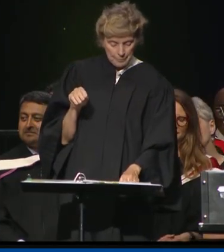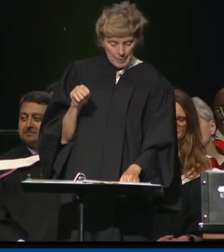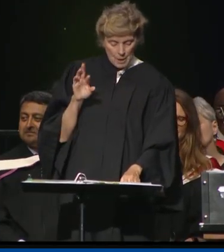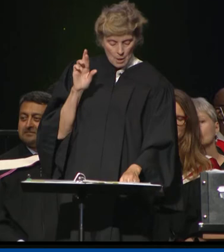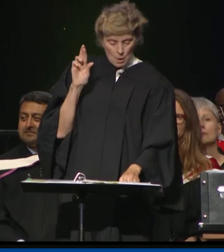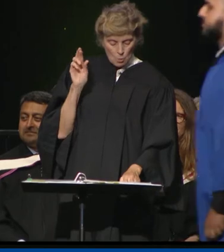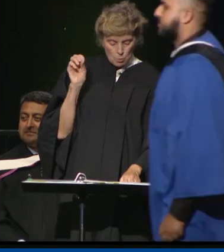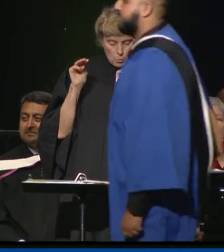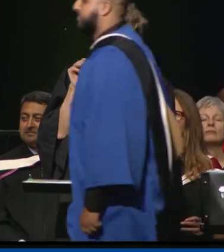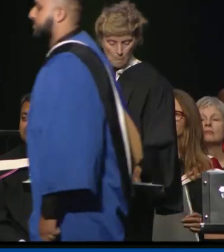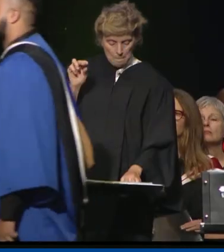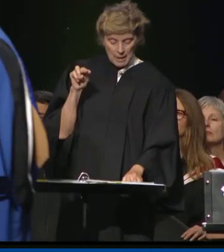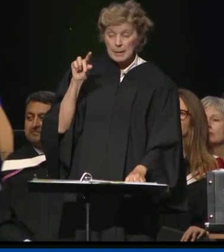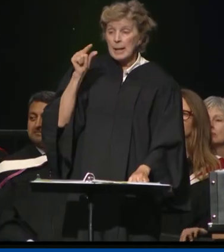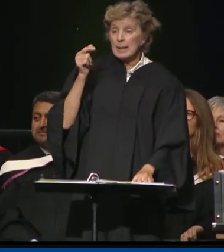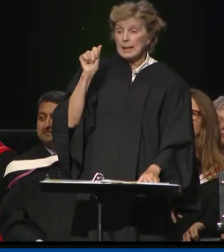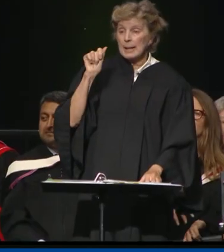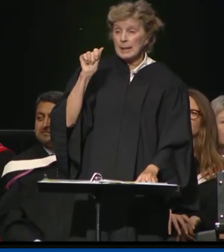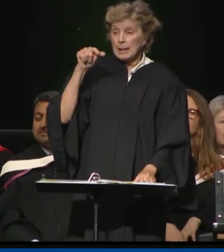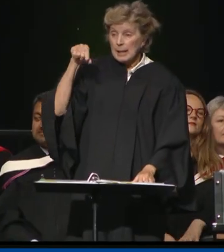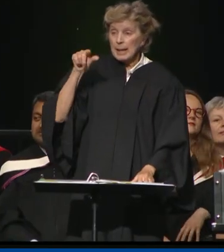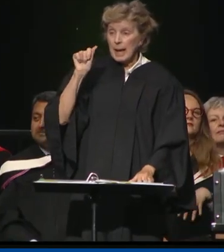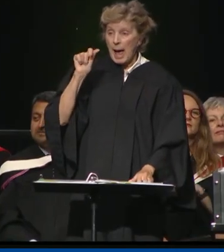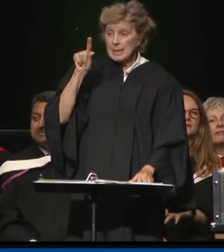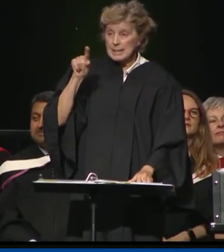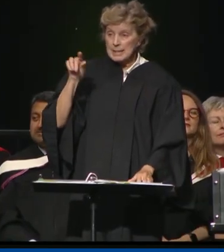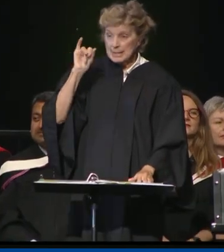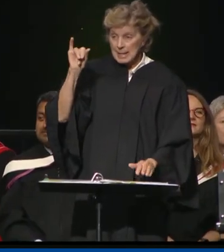Roman Katzi, with distinction.